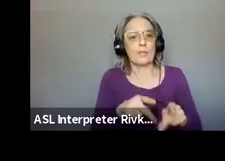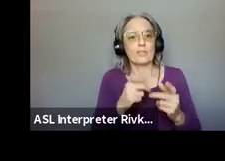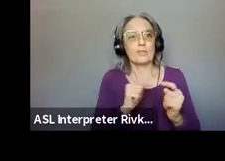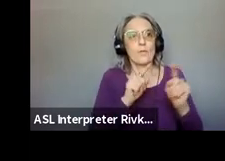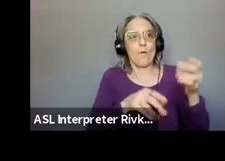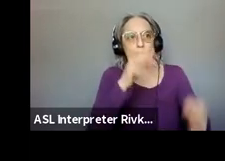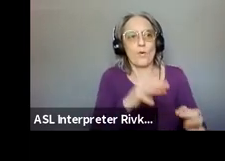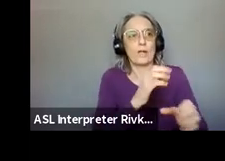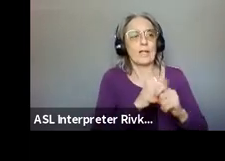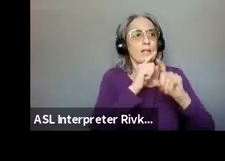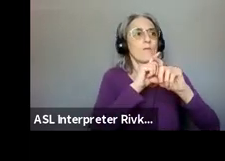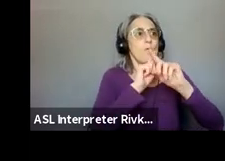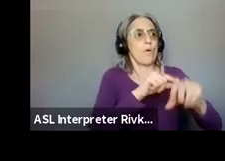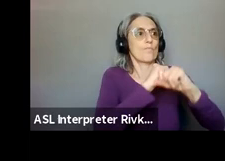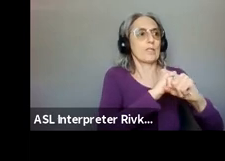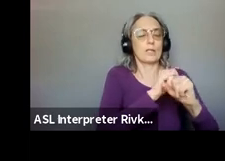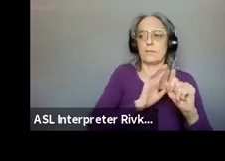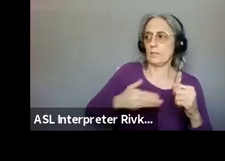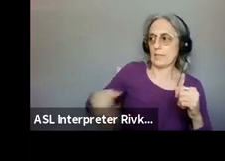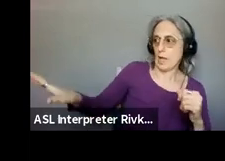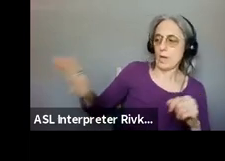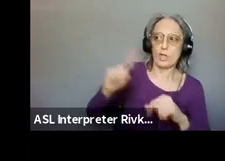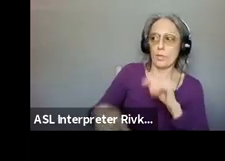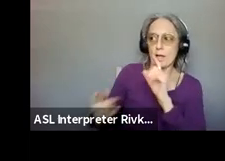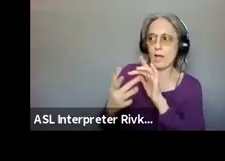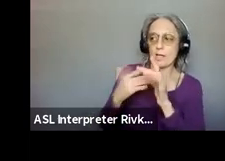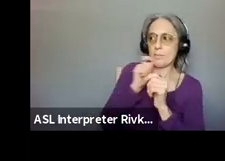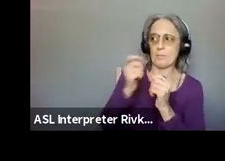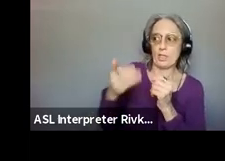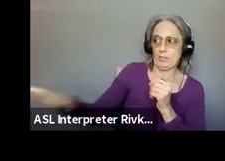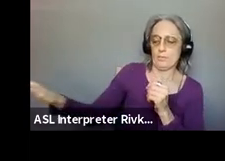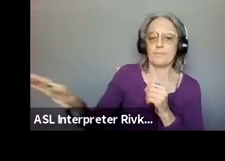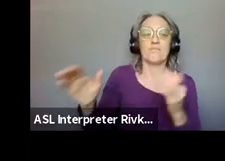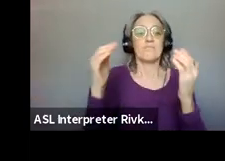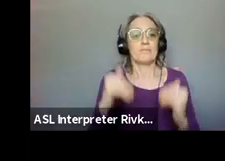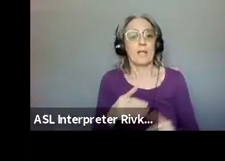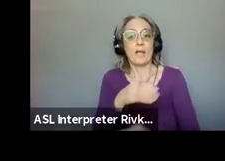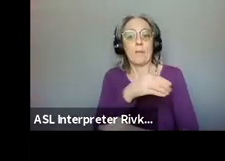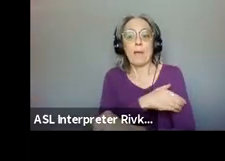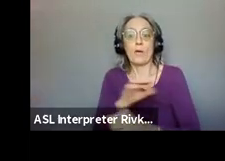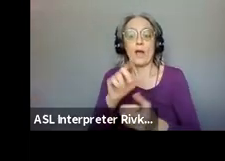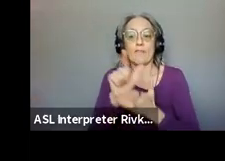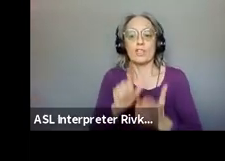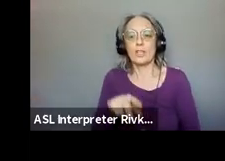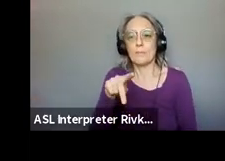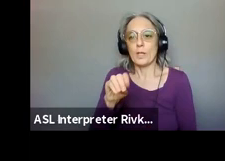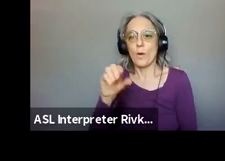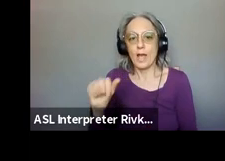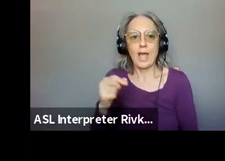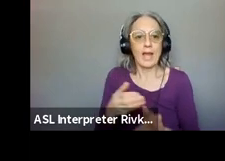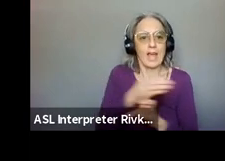that's essentially a stay away order and telling them that you can't have contact with this person at all. Powers of attorneys and advanced directives are incredibly